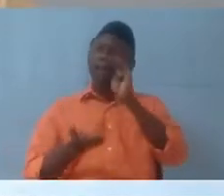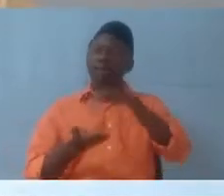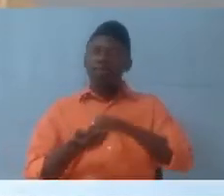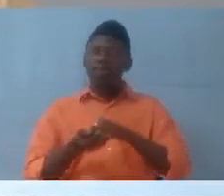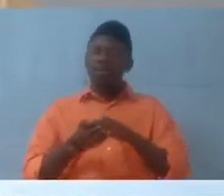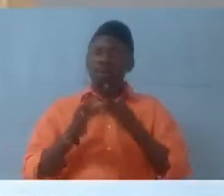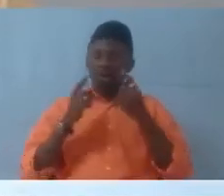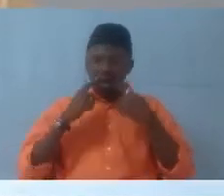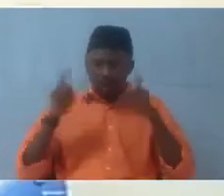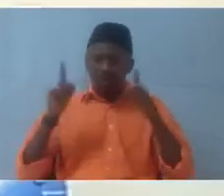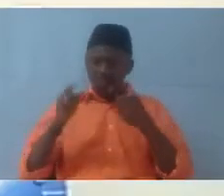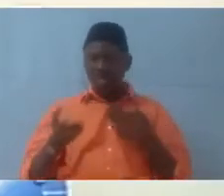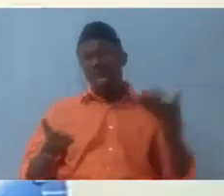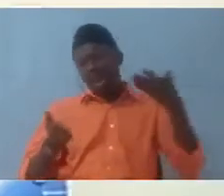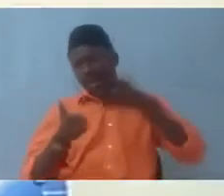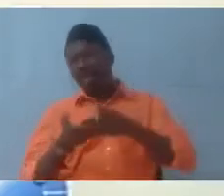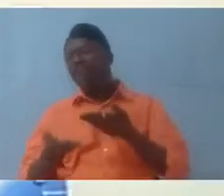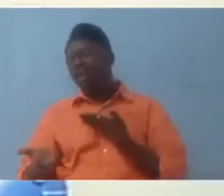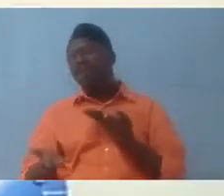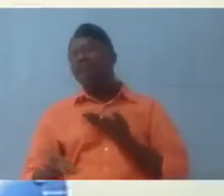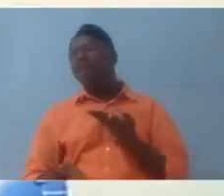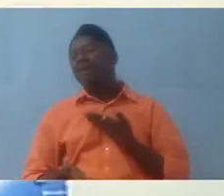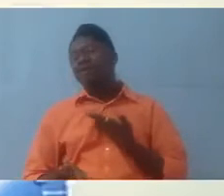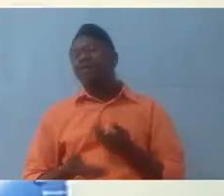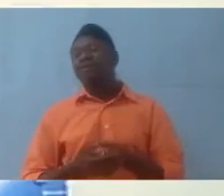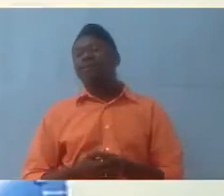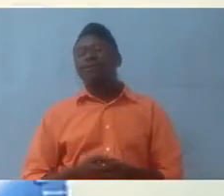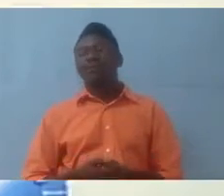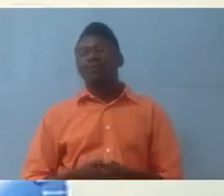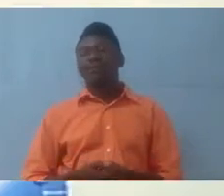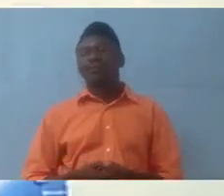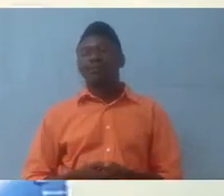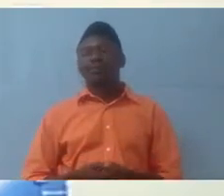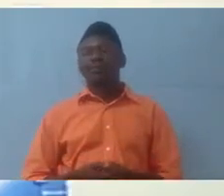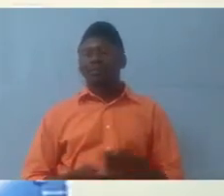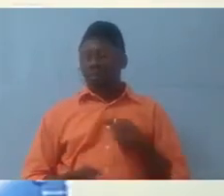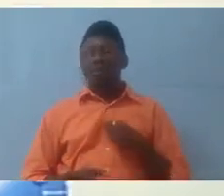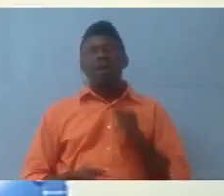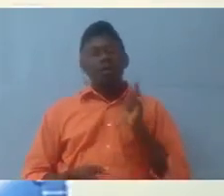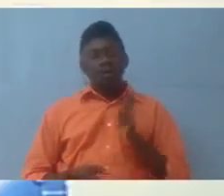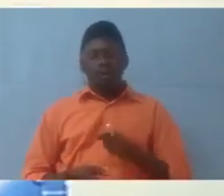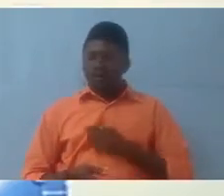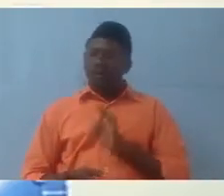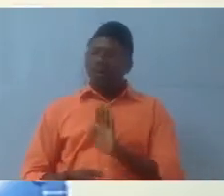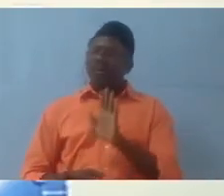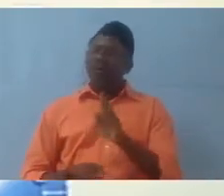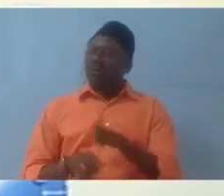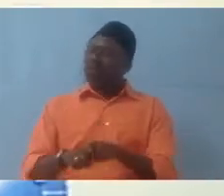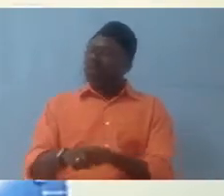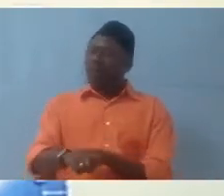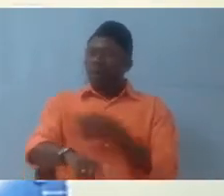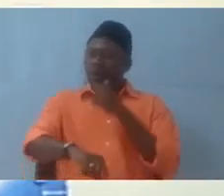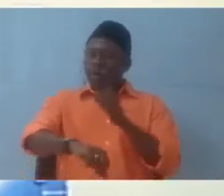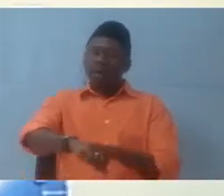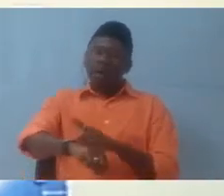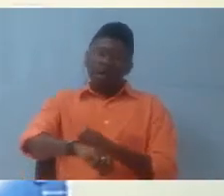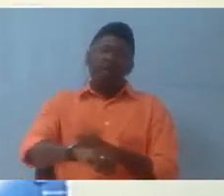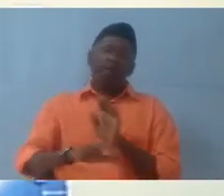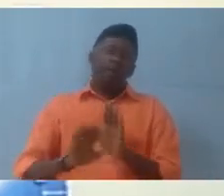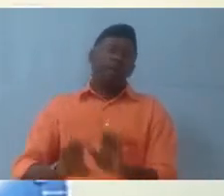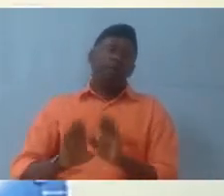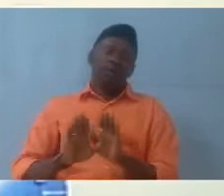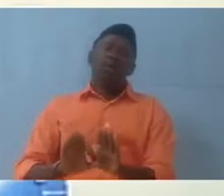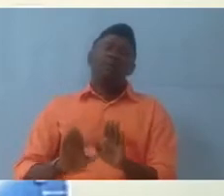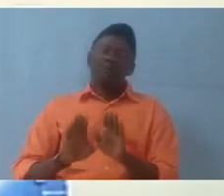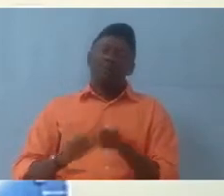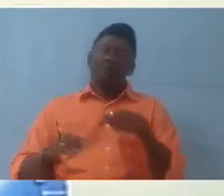my presence there. Ma dal di yebane suma bop ne agna. But then I had to wait for a very long period of time. Ci la xaar lu dir bu yag